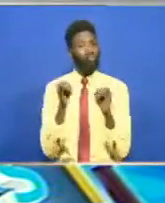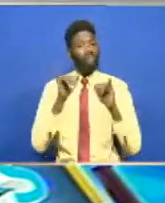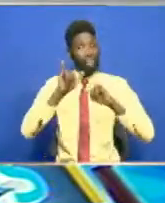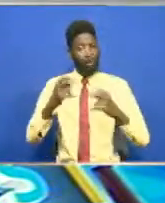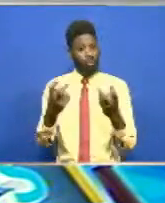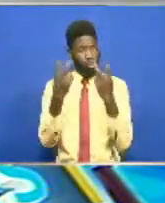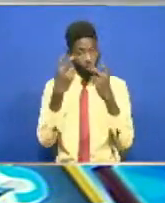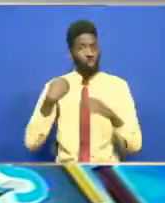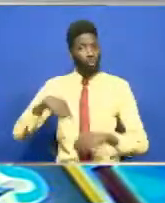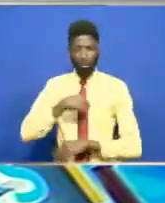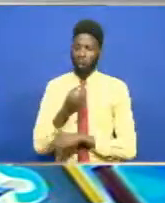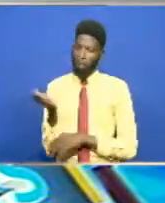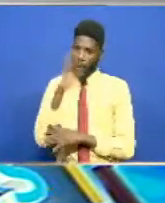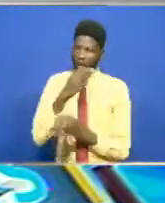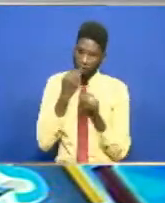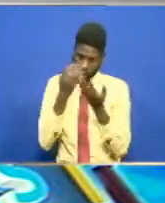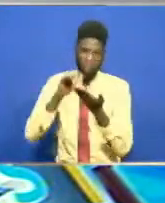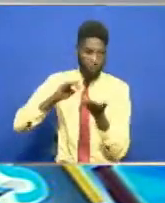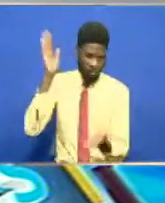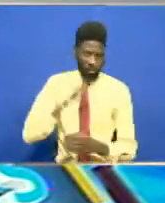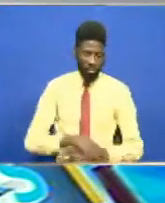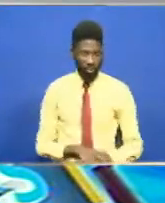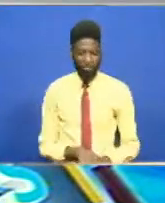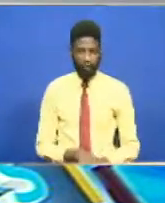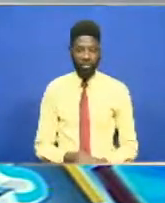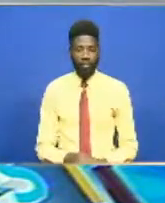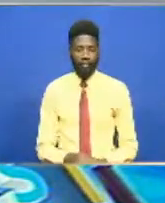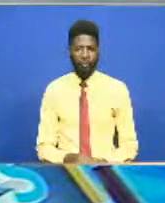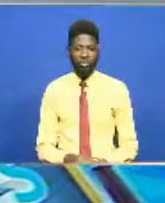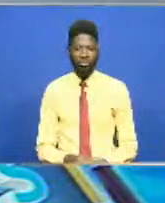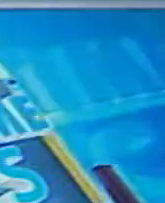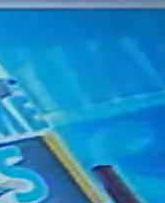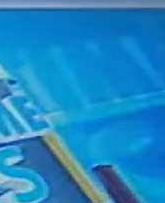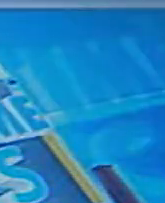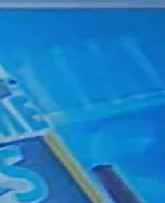us. We are coming back with much more.